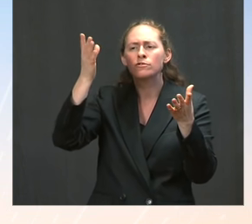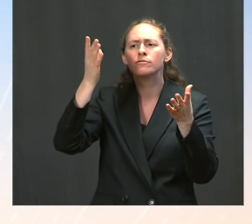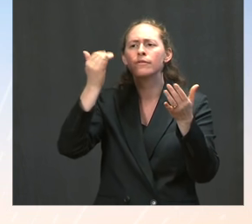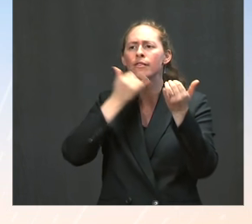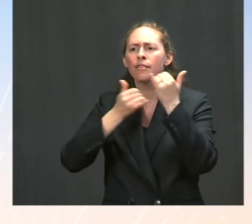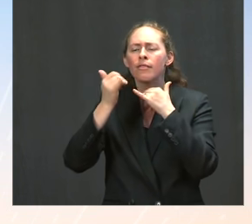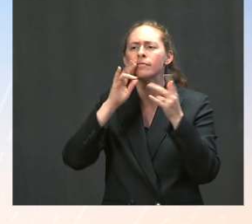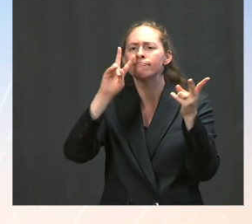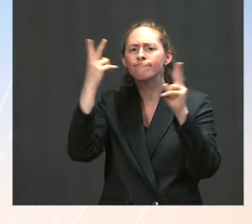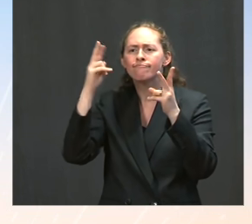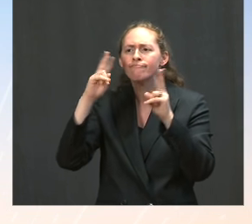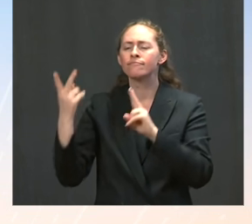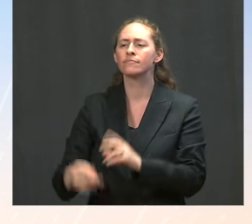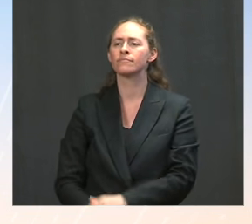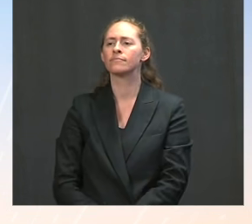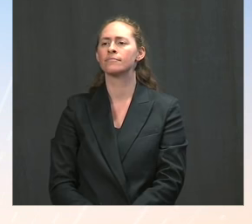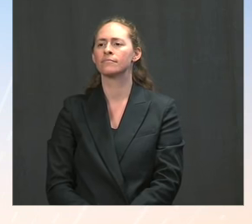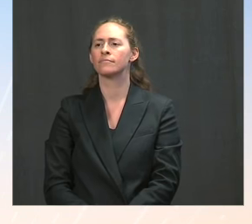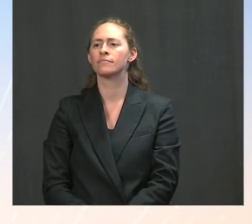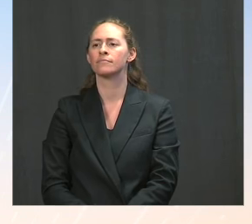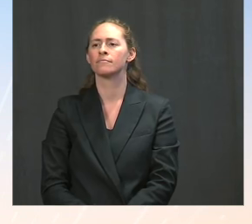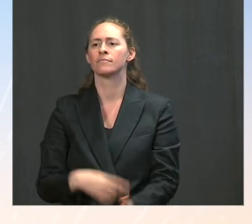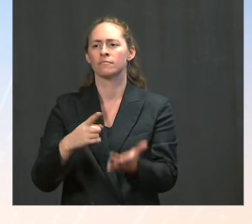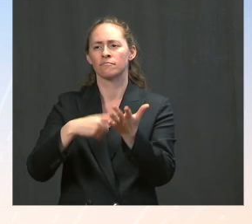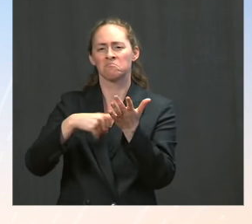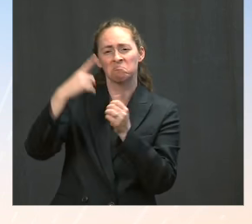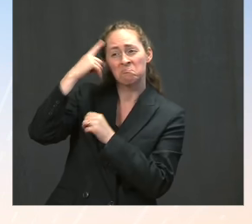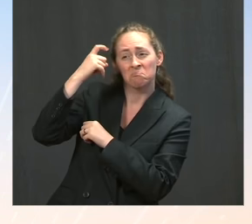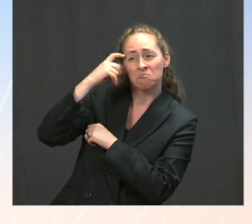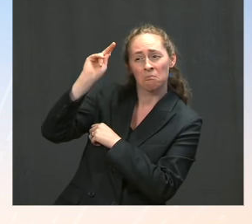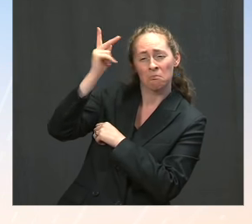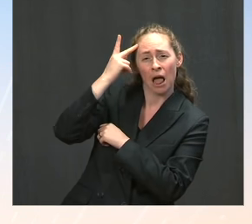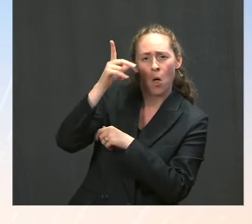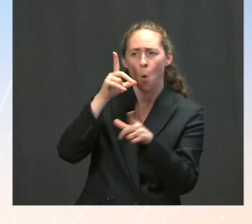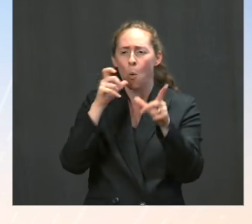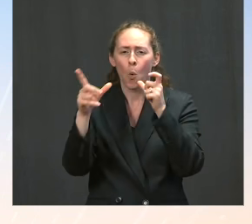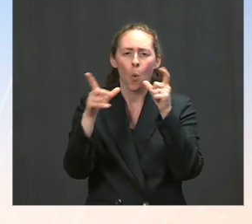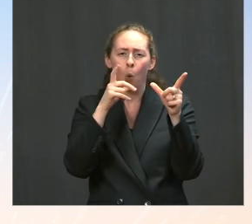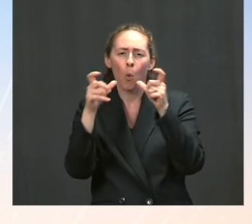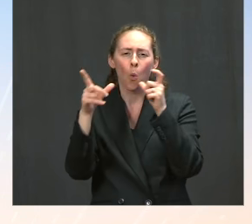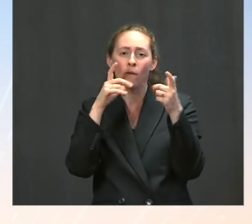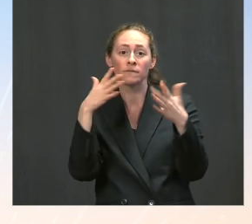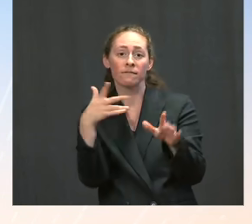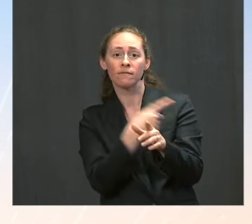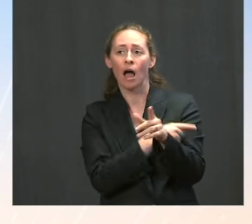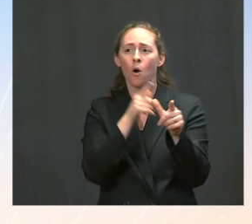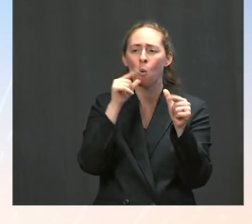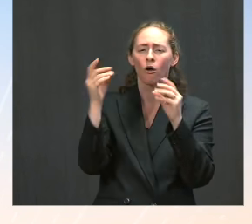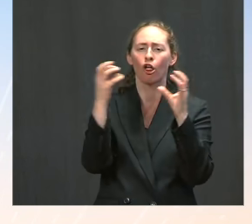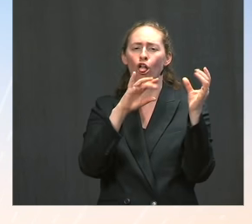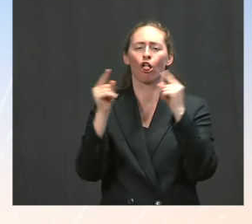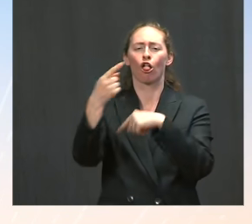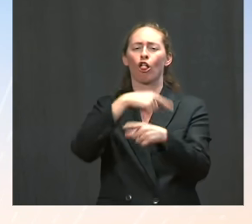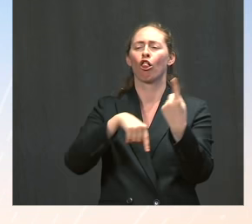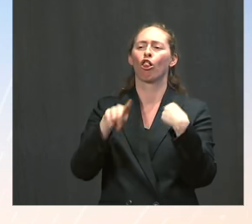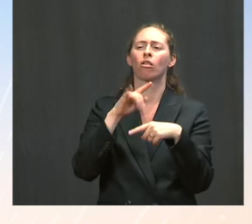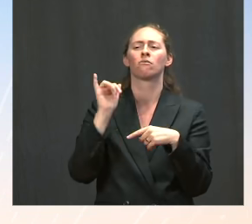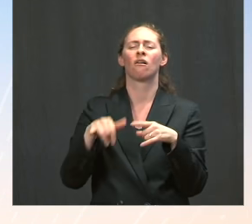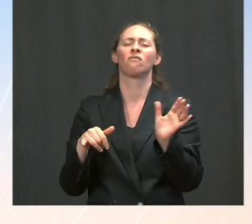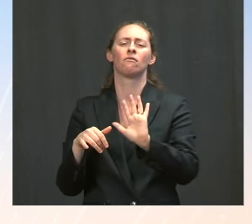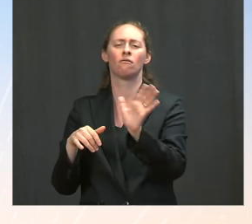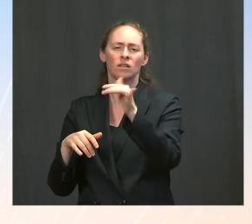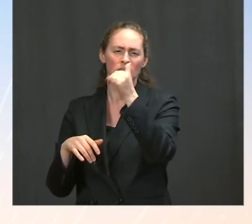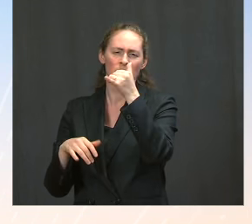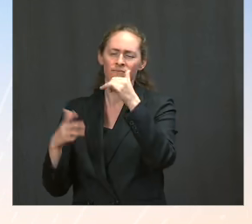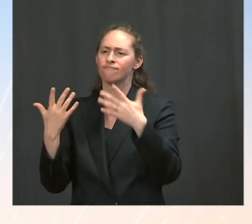in some cases, a political bent of who is and isn't getting vaccinated, unfortunately. We don't want this to be a partisan issue. So he's going to keep at it. I'm not